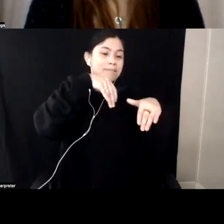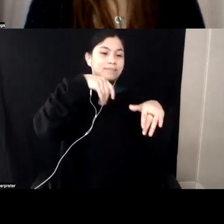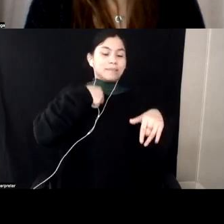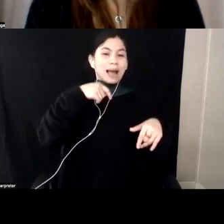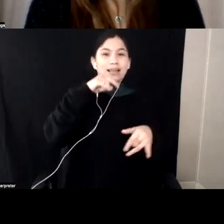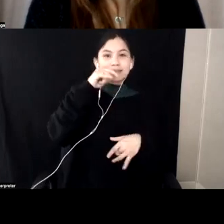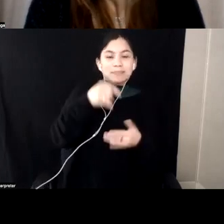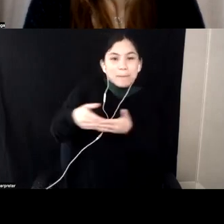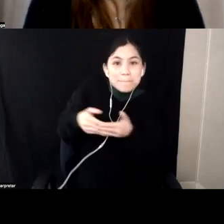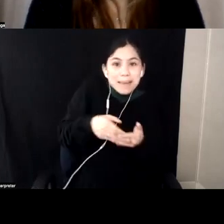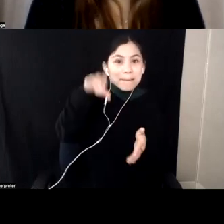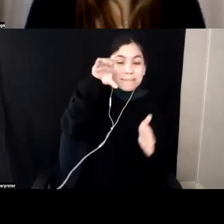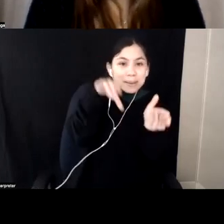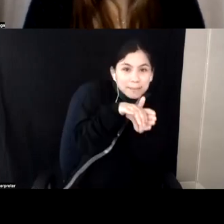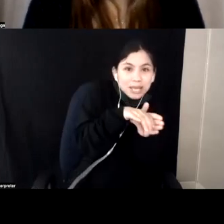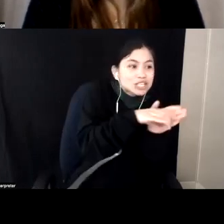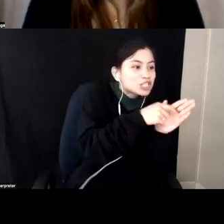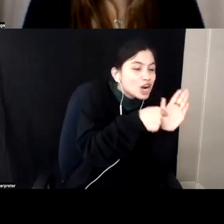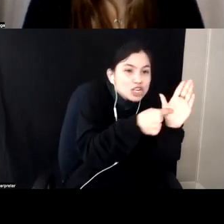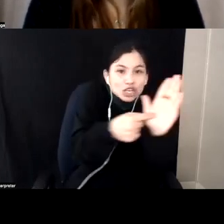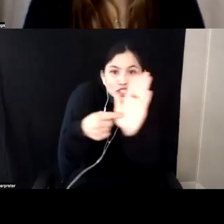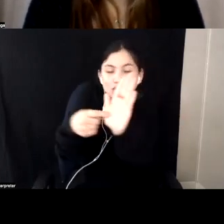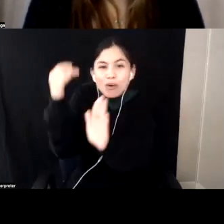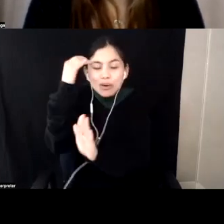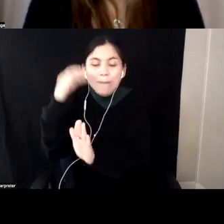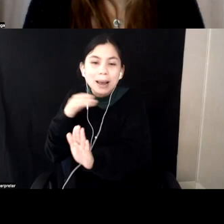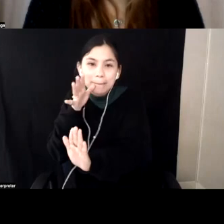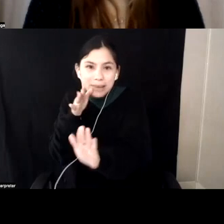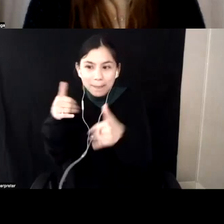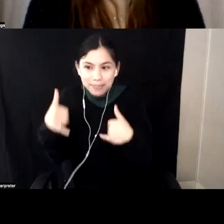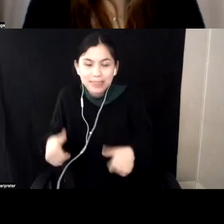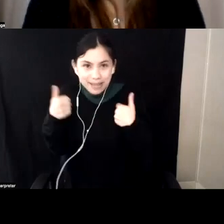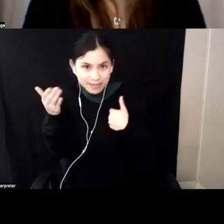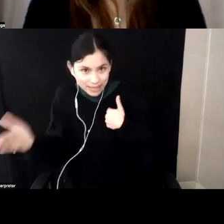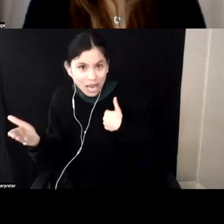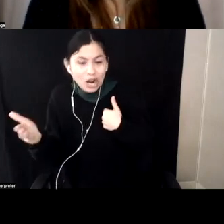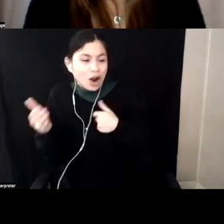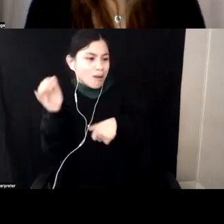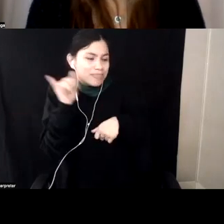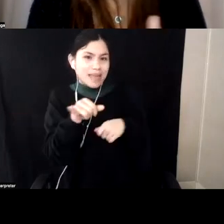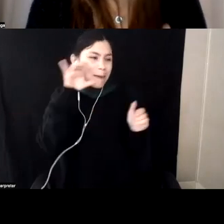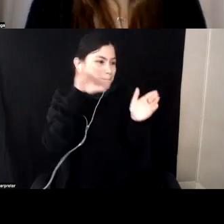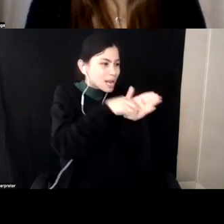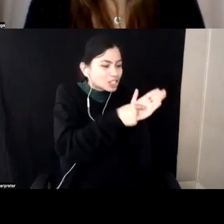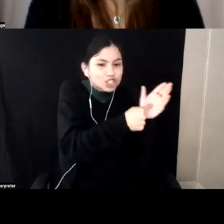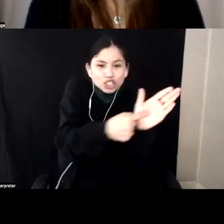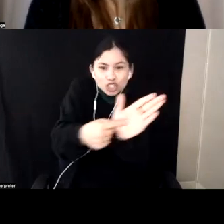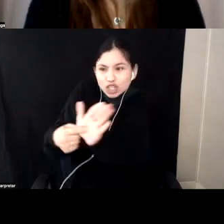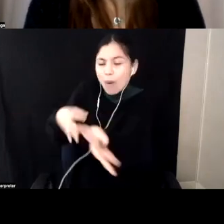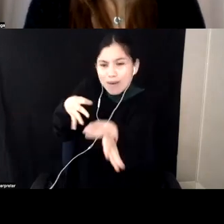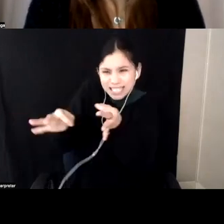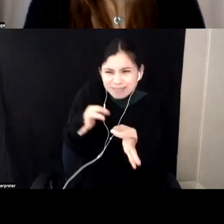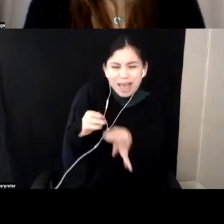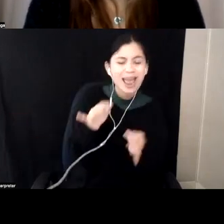there, my mom's living there, those are amazing resources to facilitate